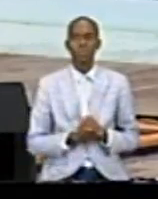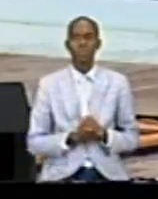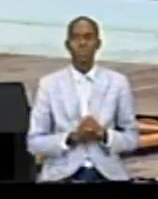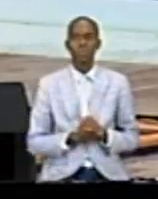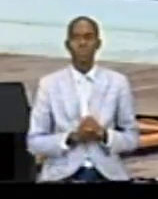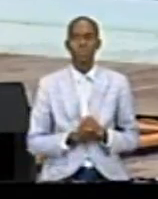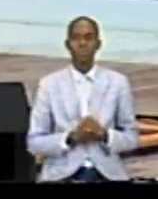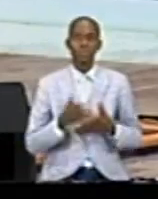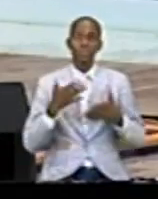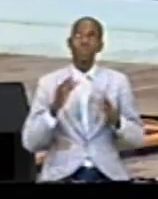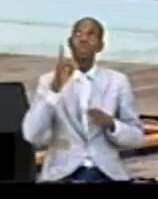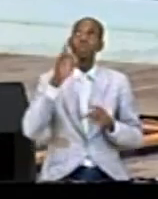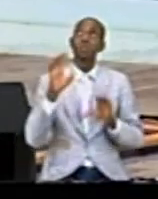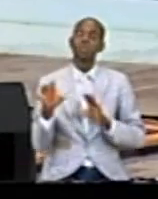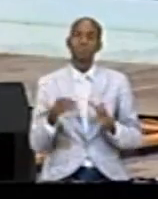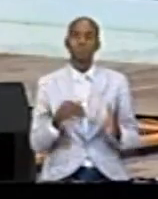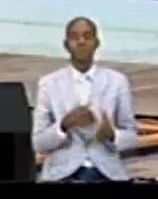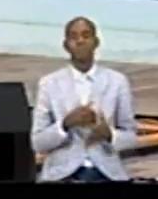Let him do it,